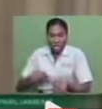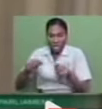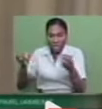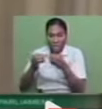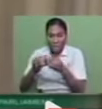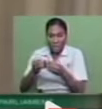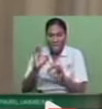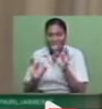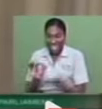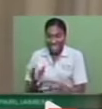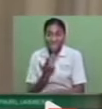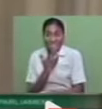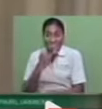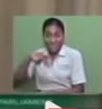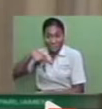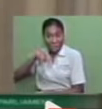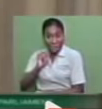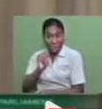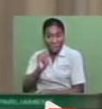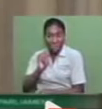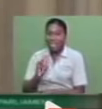For REMA, for example,